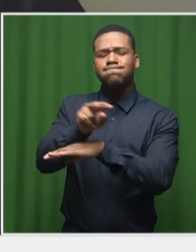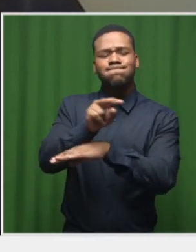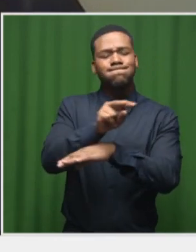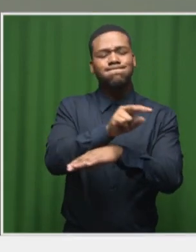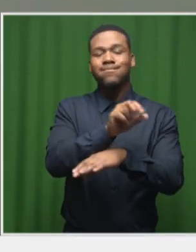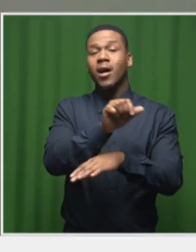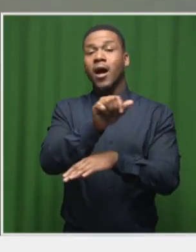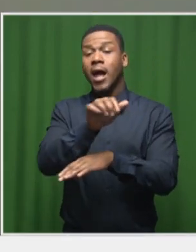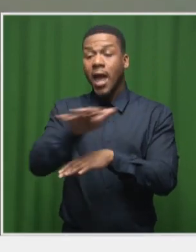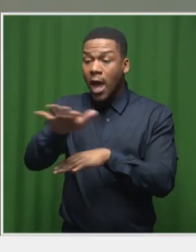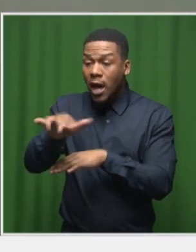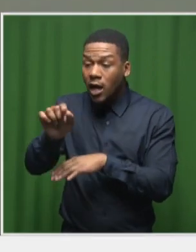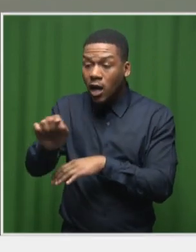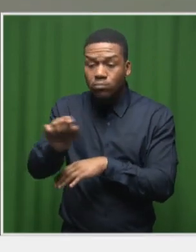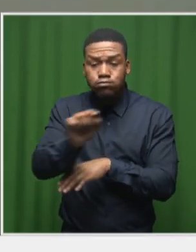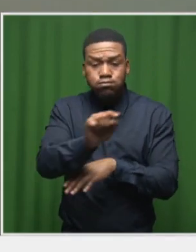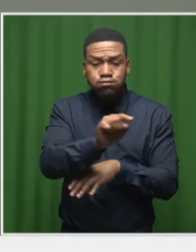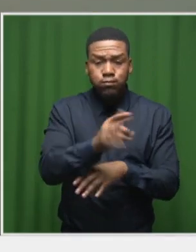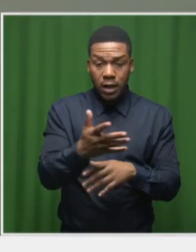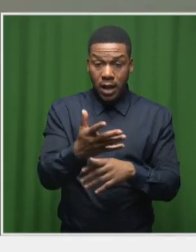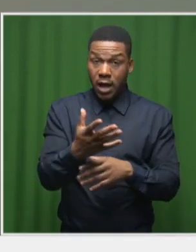areas that